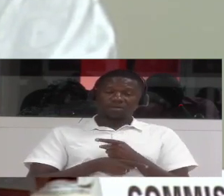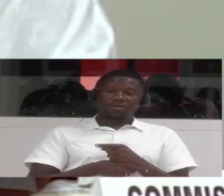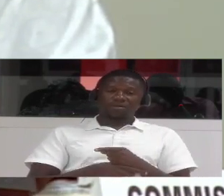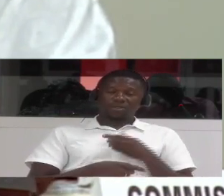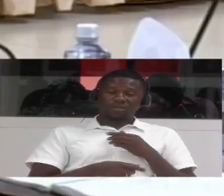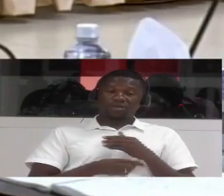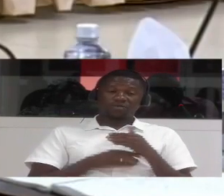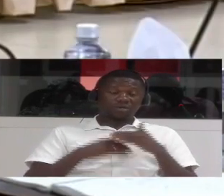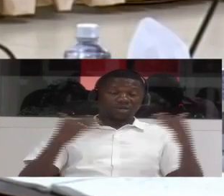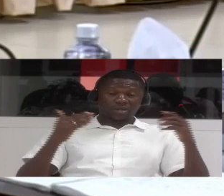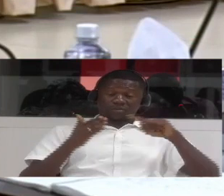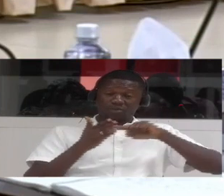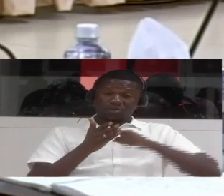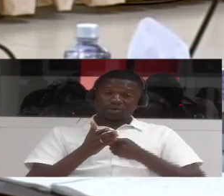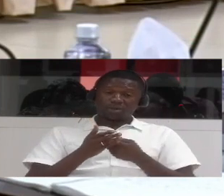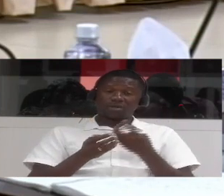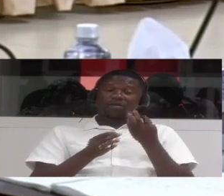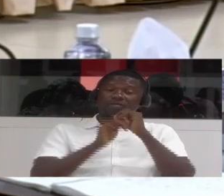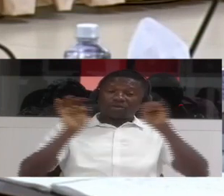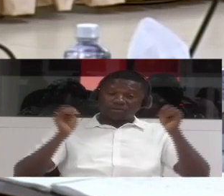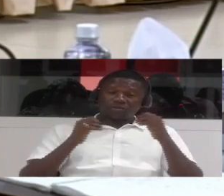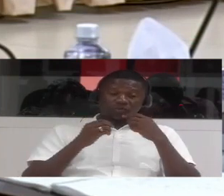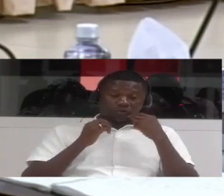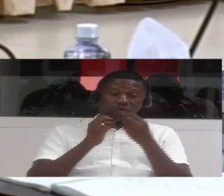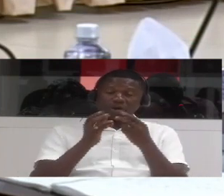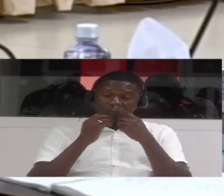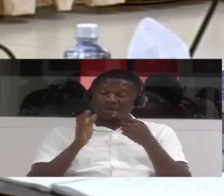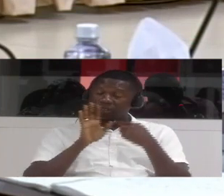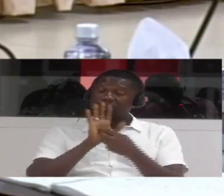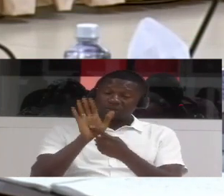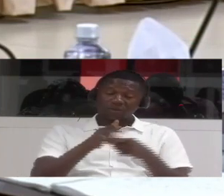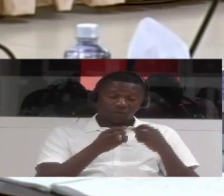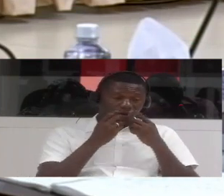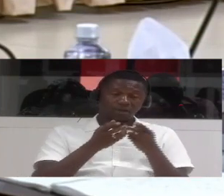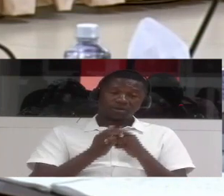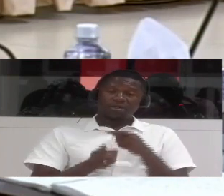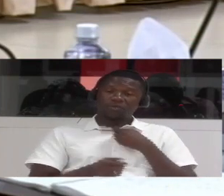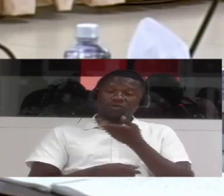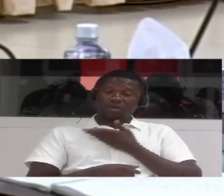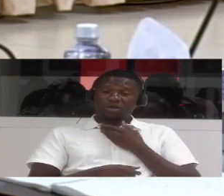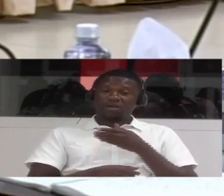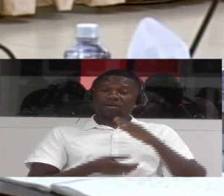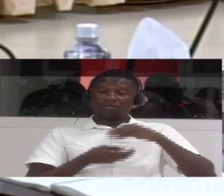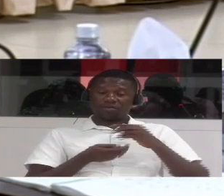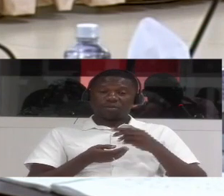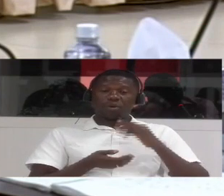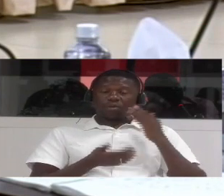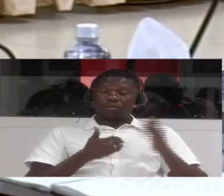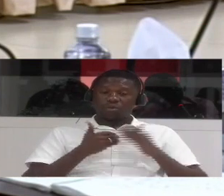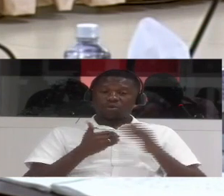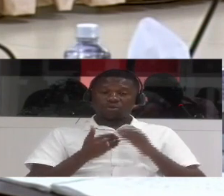large point, freedom of expression, and you are gaining more trust